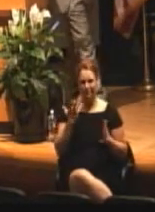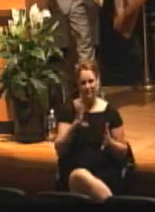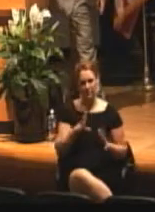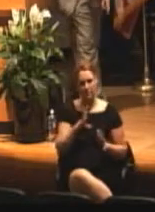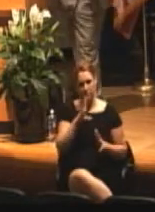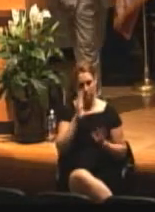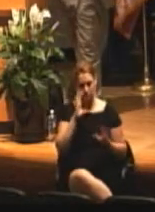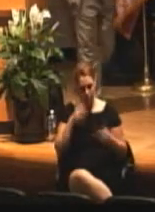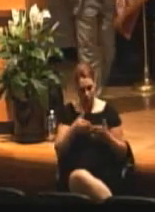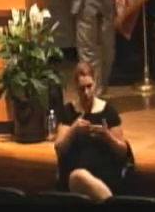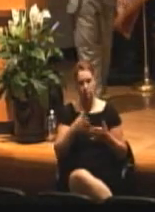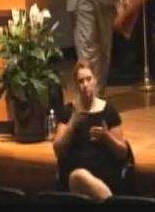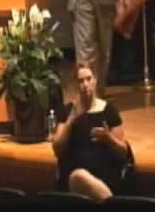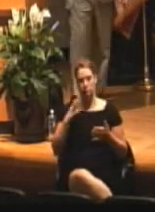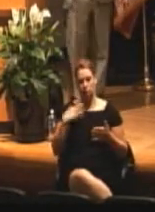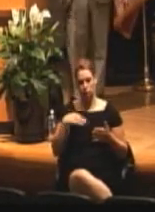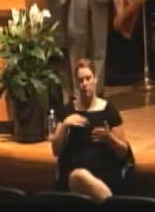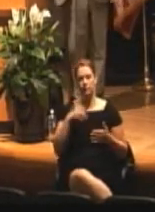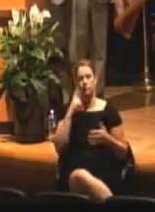Yes?